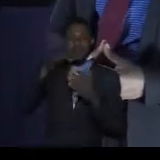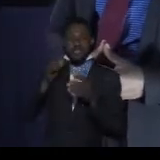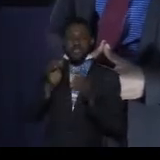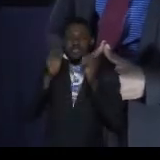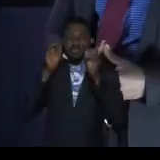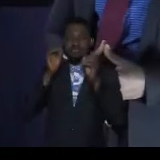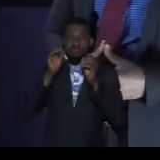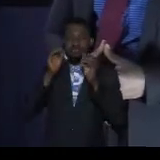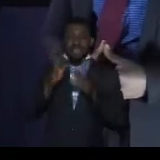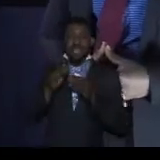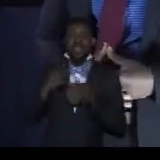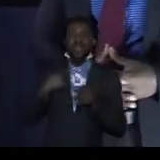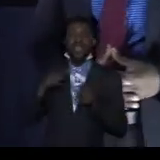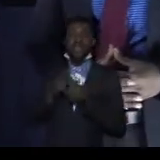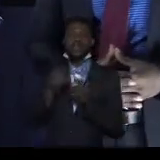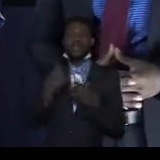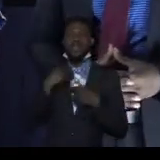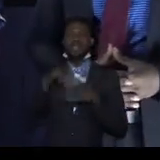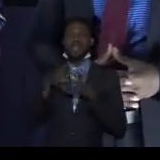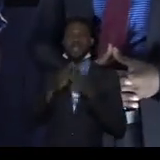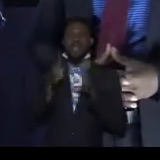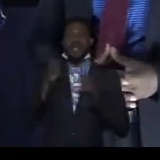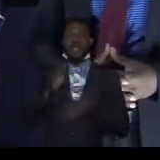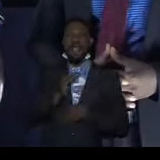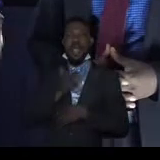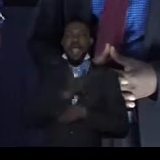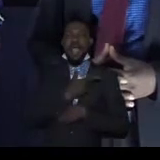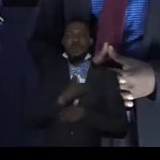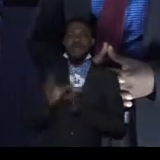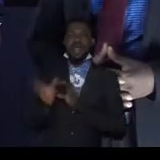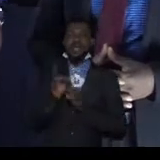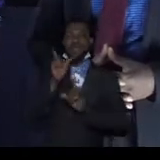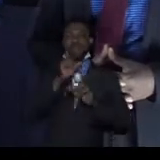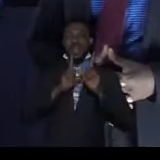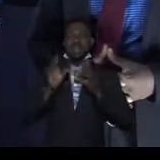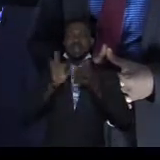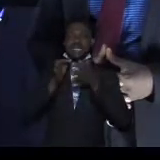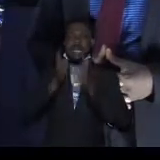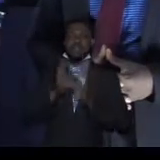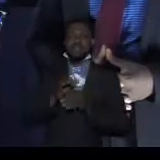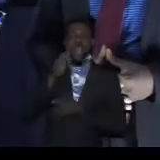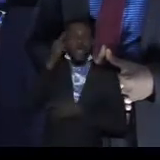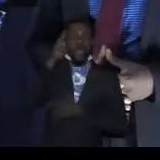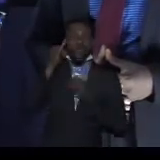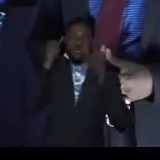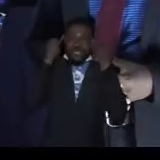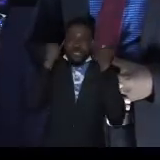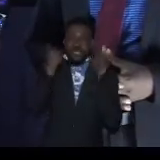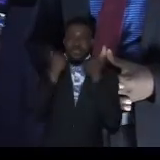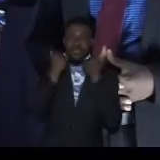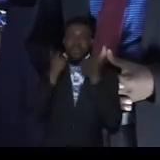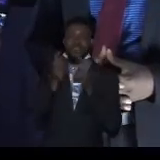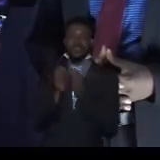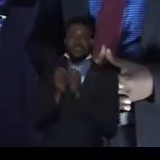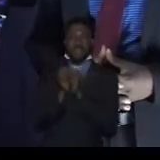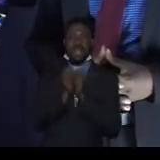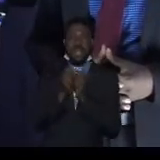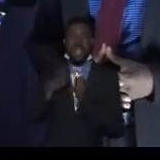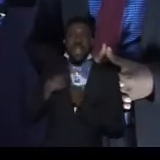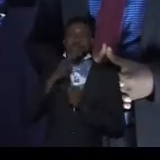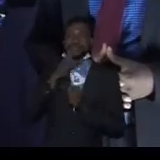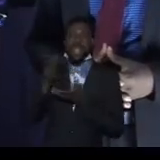general studies teacher. And we also have in the house our active sign language interpreter, Uncle